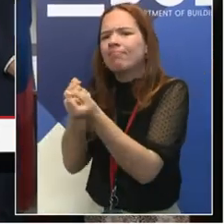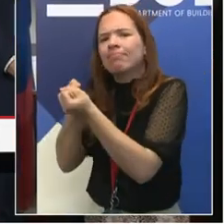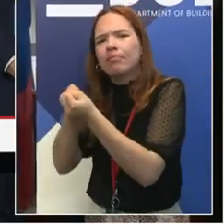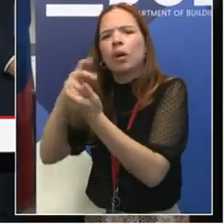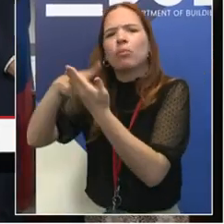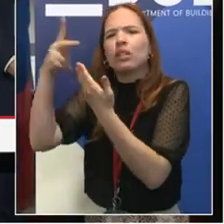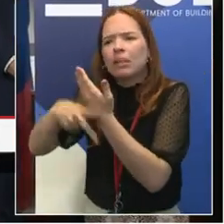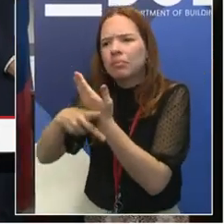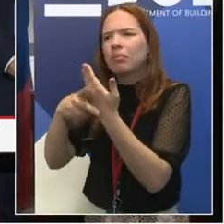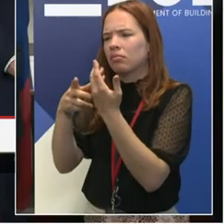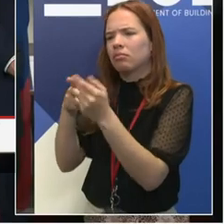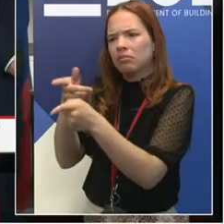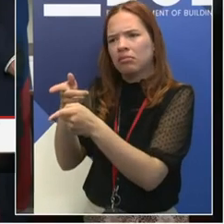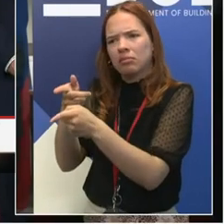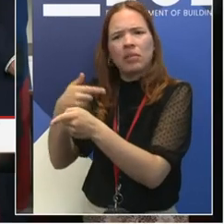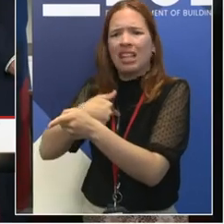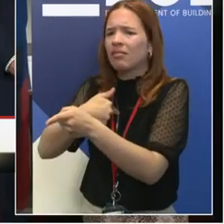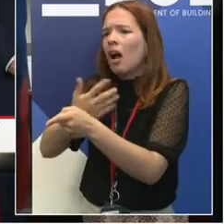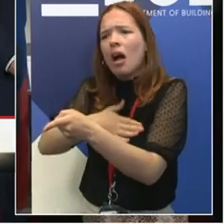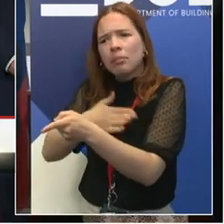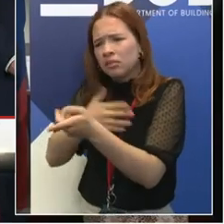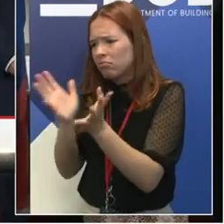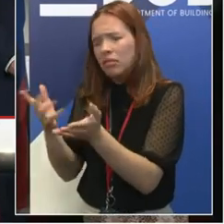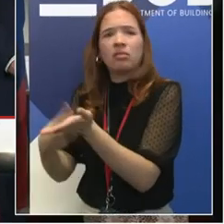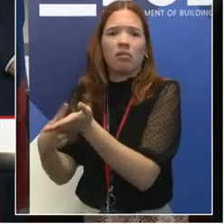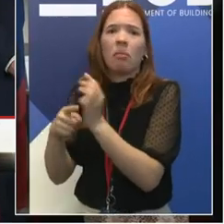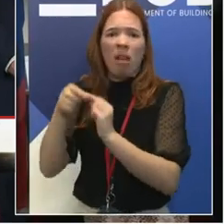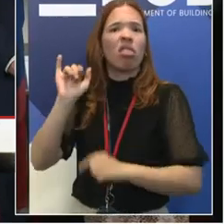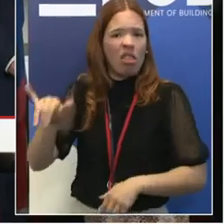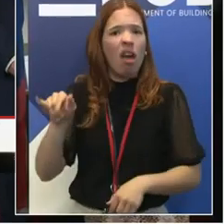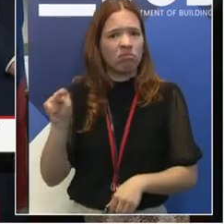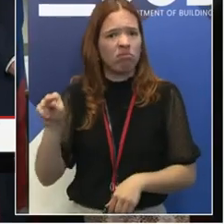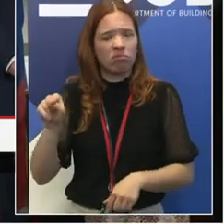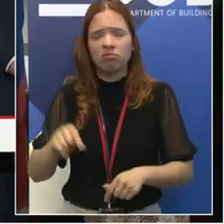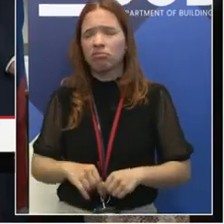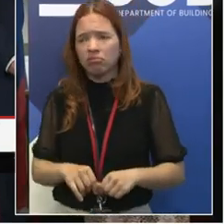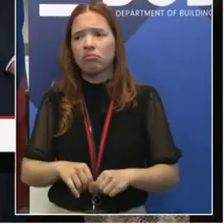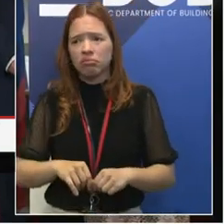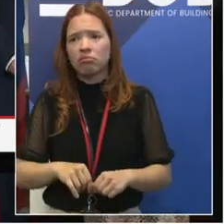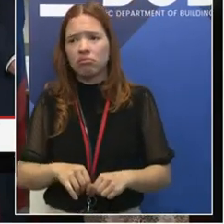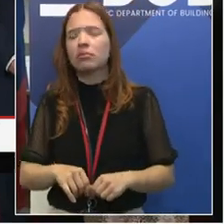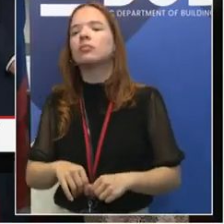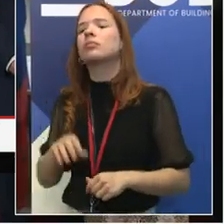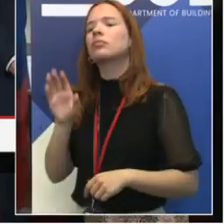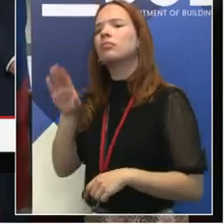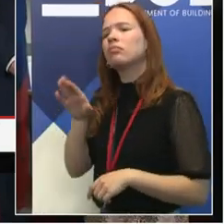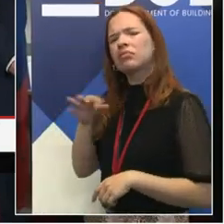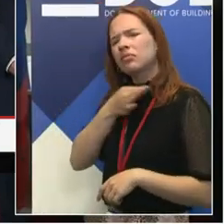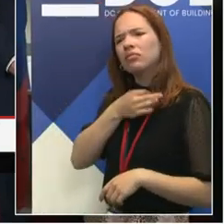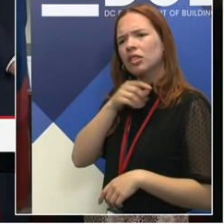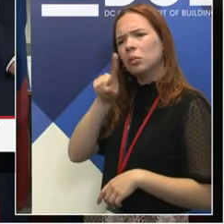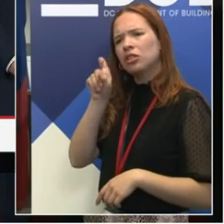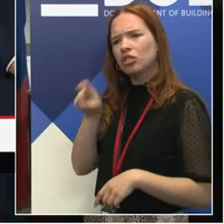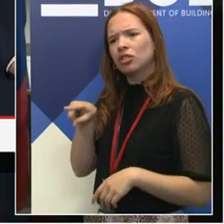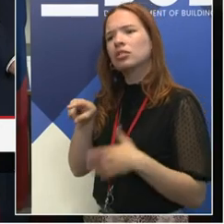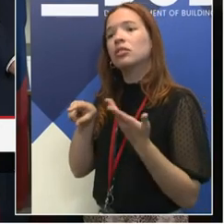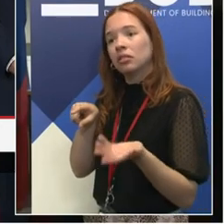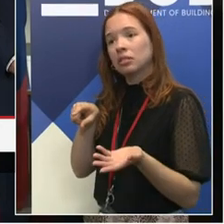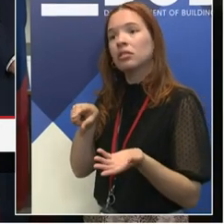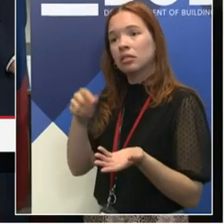So yeah, I'm happy to talk about that. What else? Yes. Another off-topic question Okay. about migrants